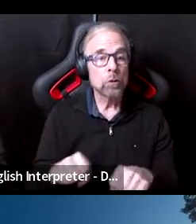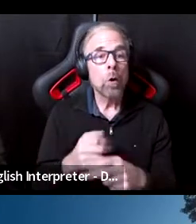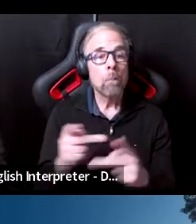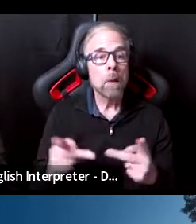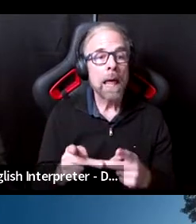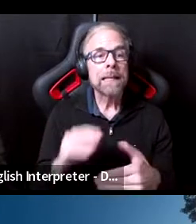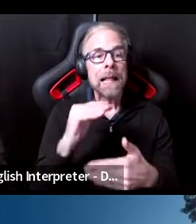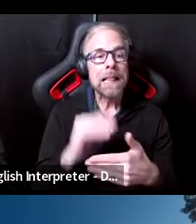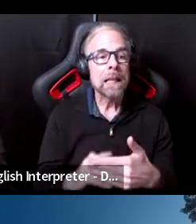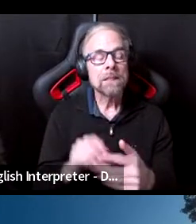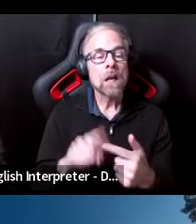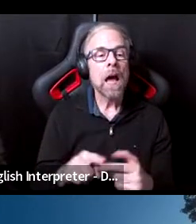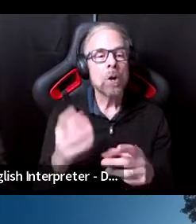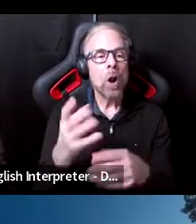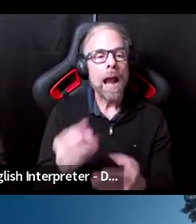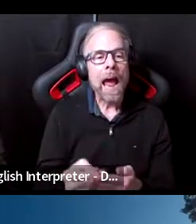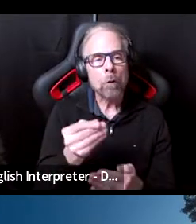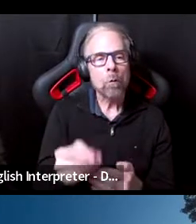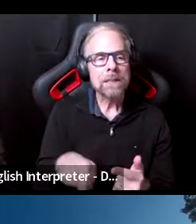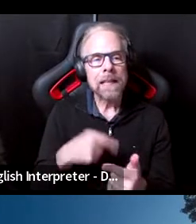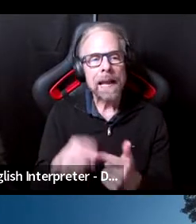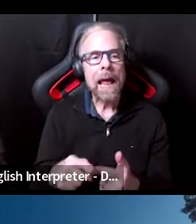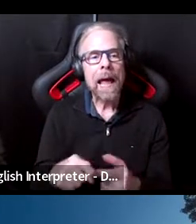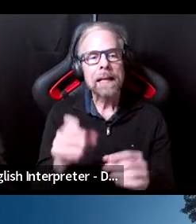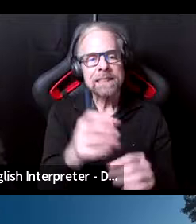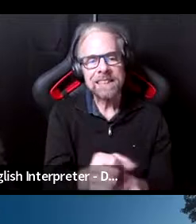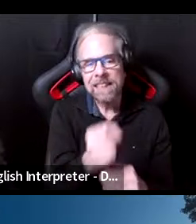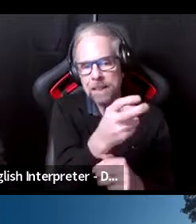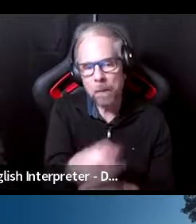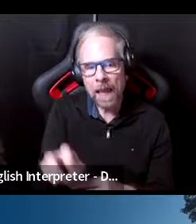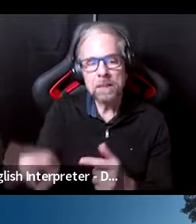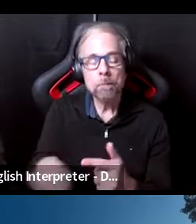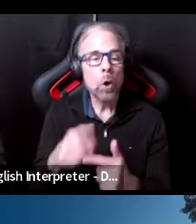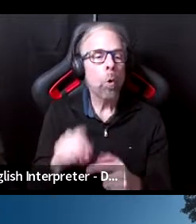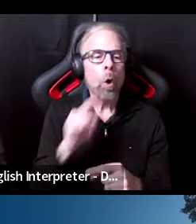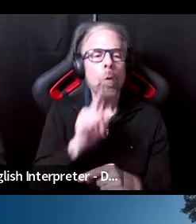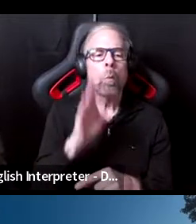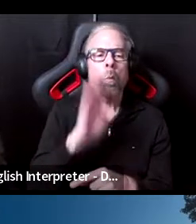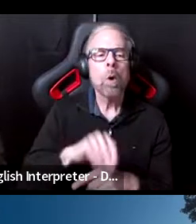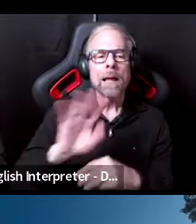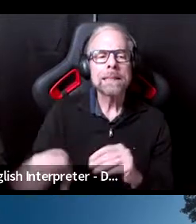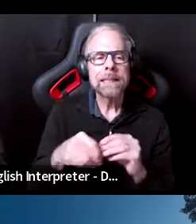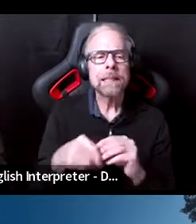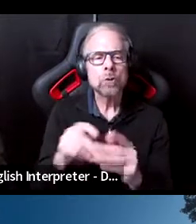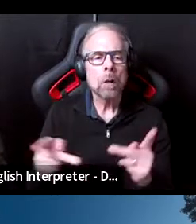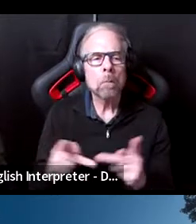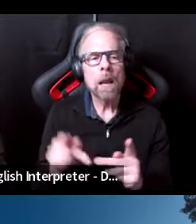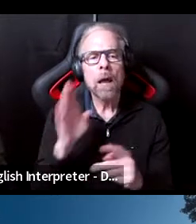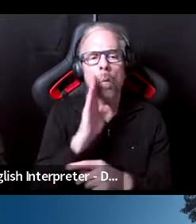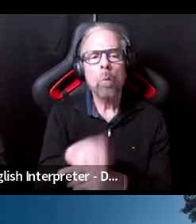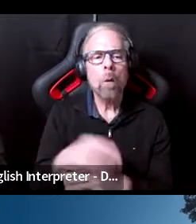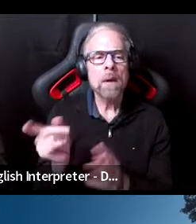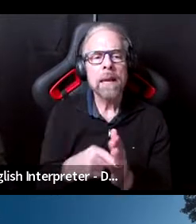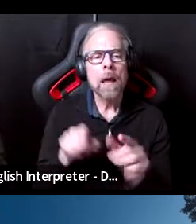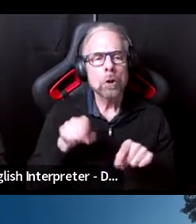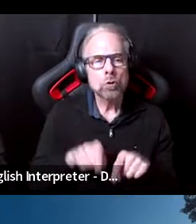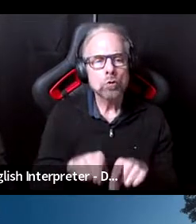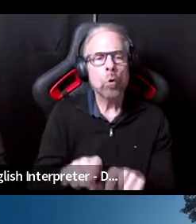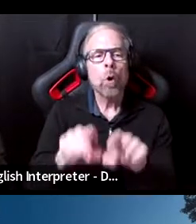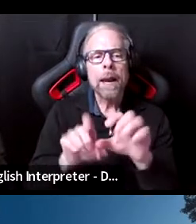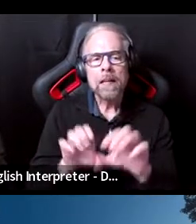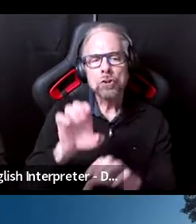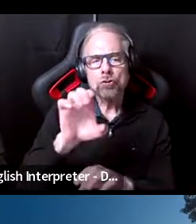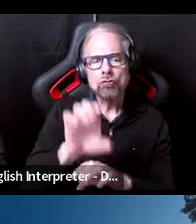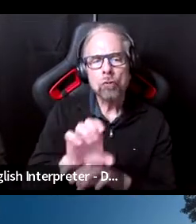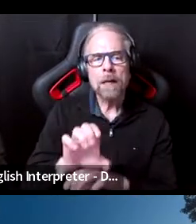and displacements, or will additional locations be determined during the construction phase? And Casey, we'll have you